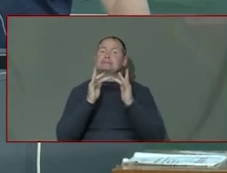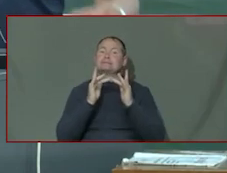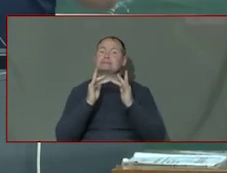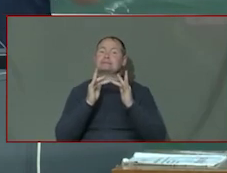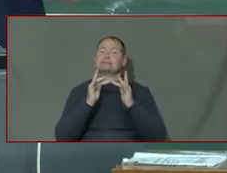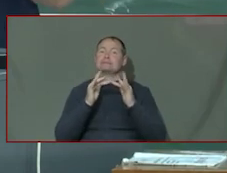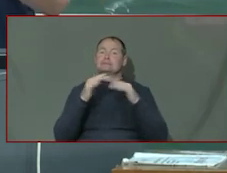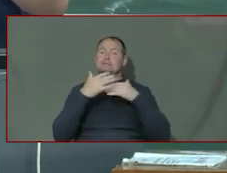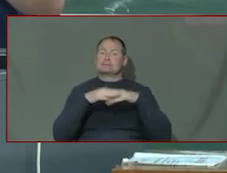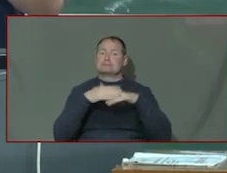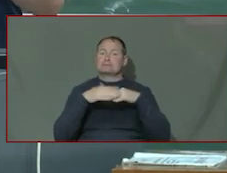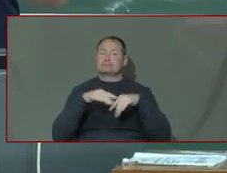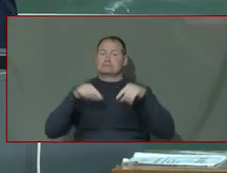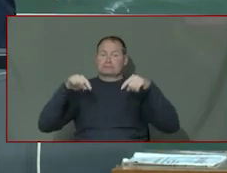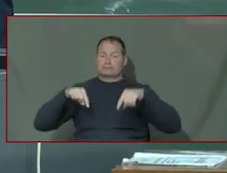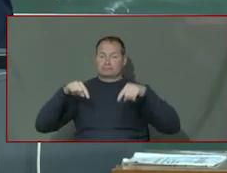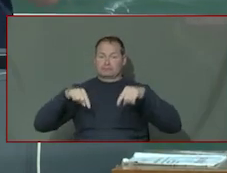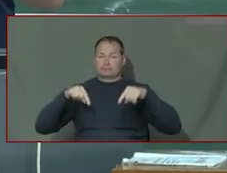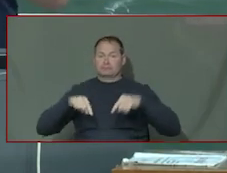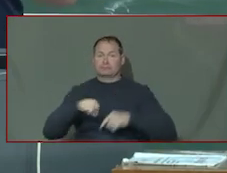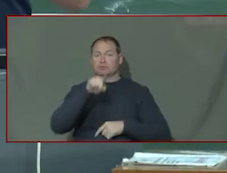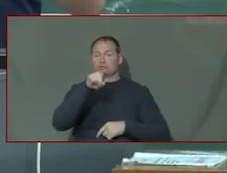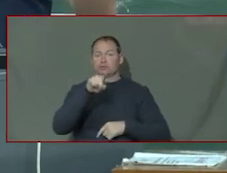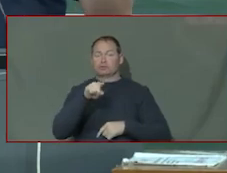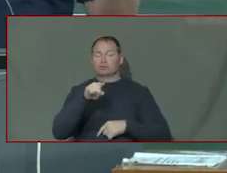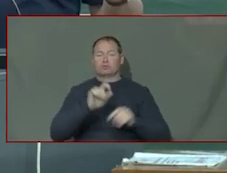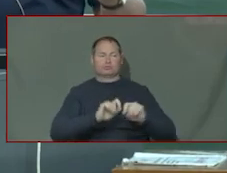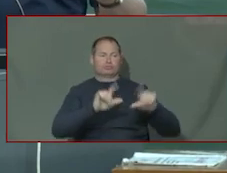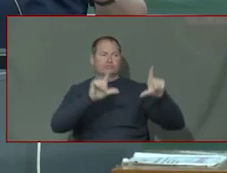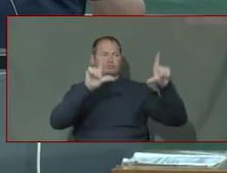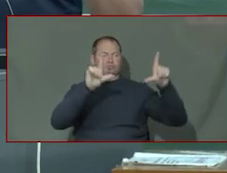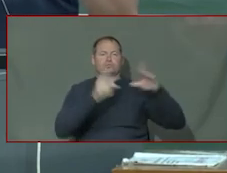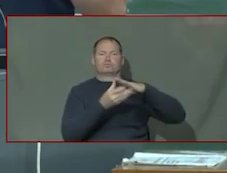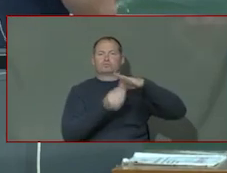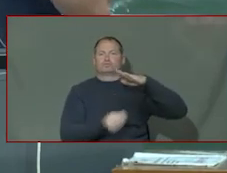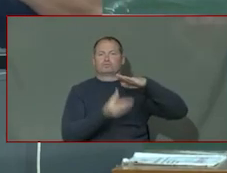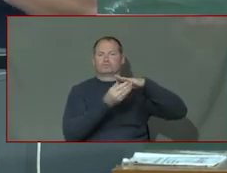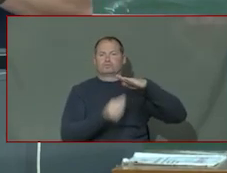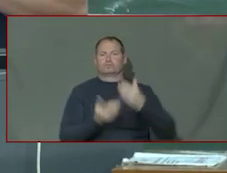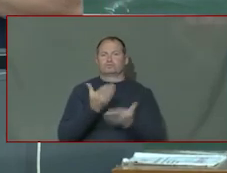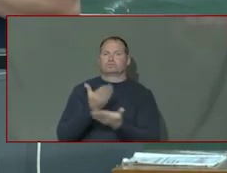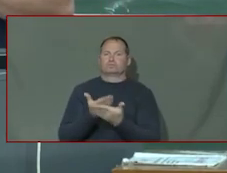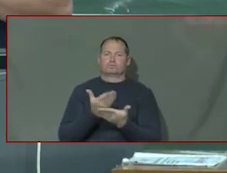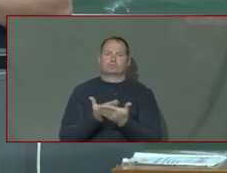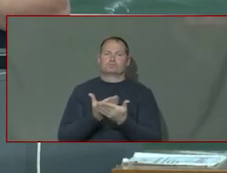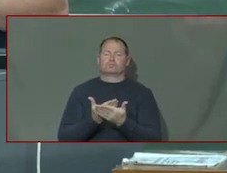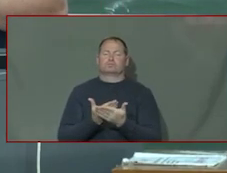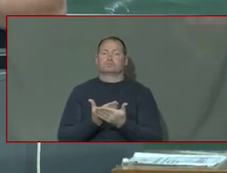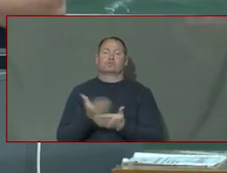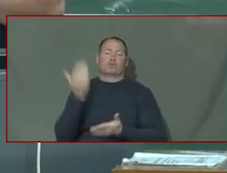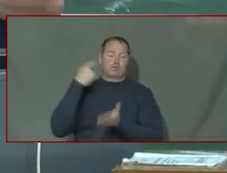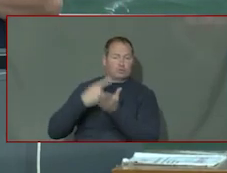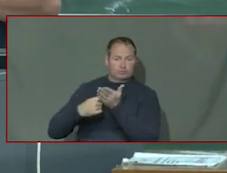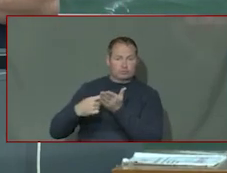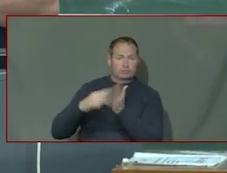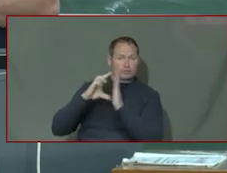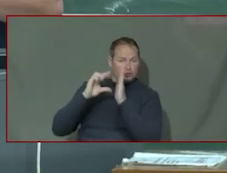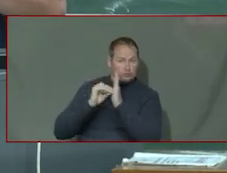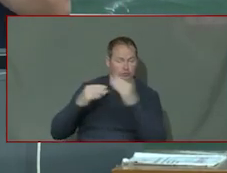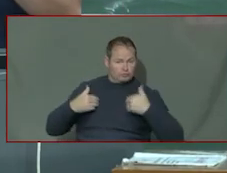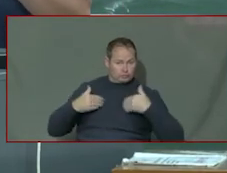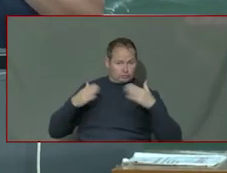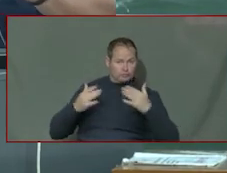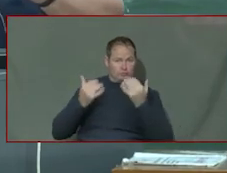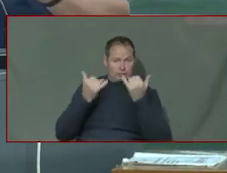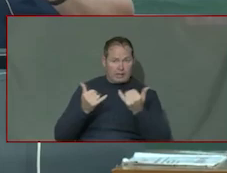along, you can go there right now and open last week's notes, because we're working from them again. But I want you to,